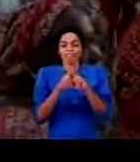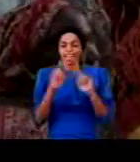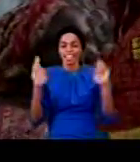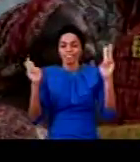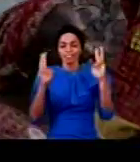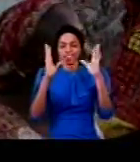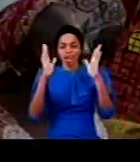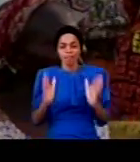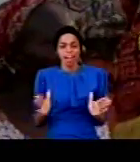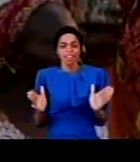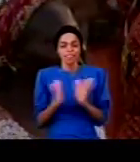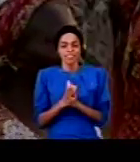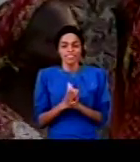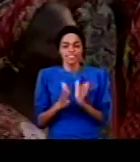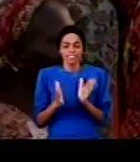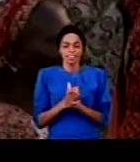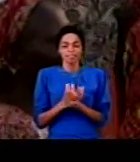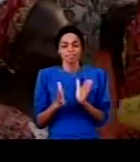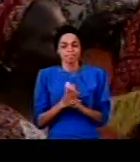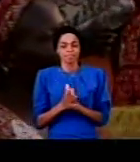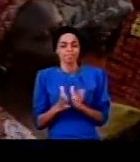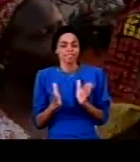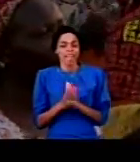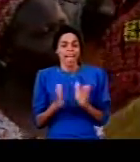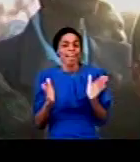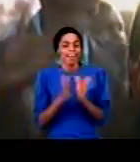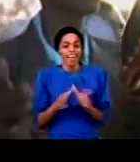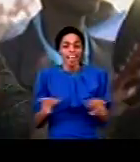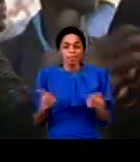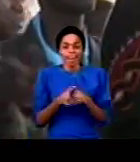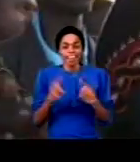clap like a winner, man? Oh.